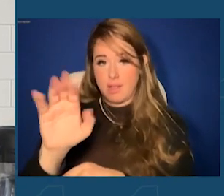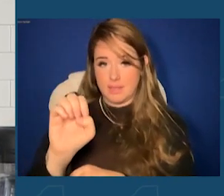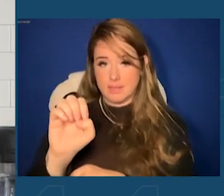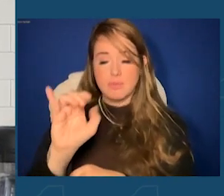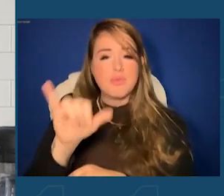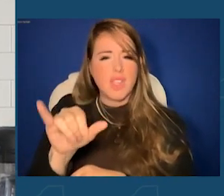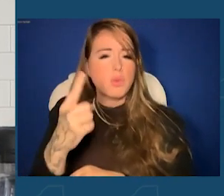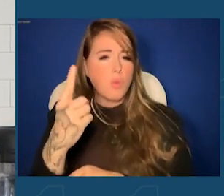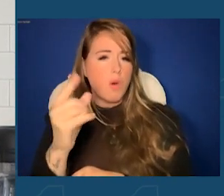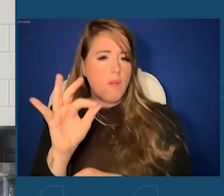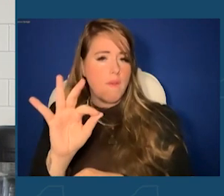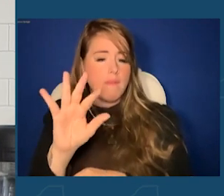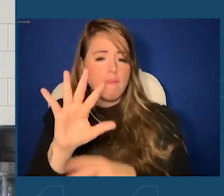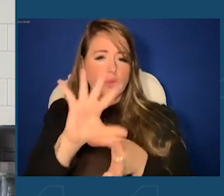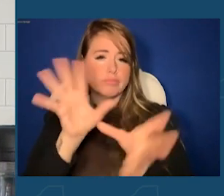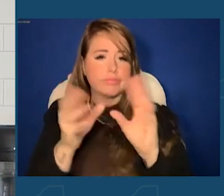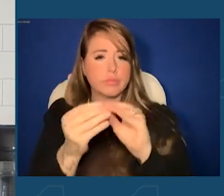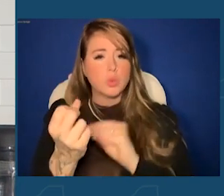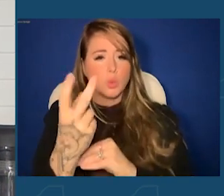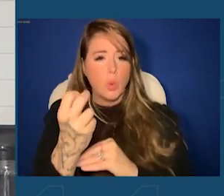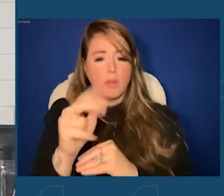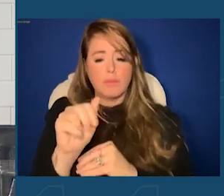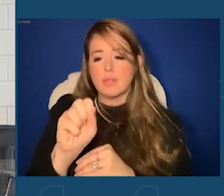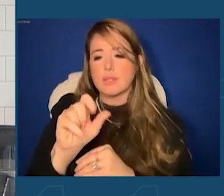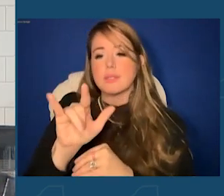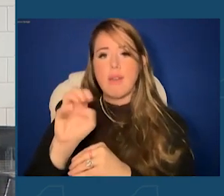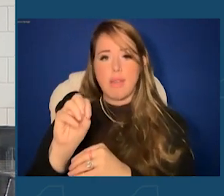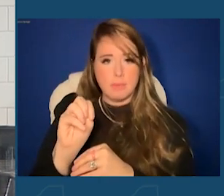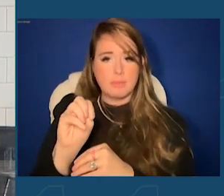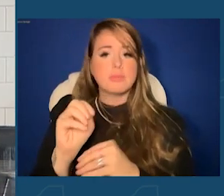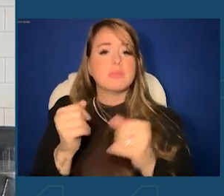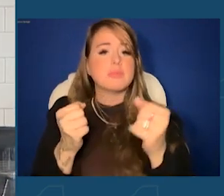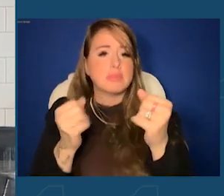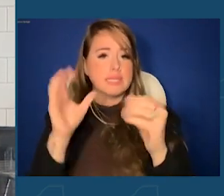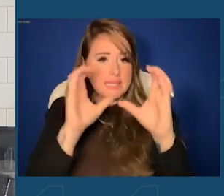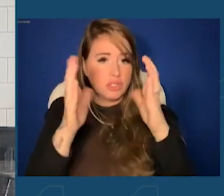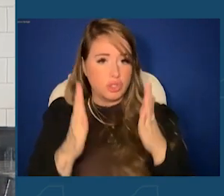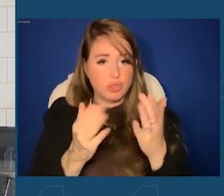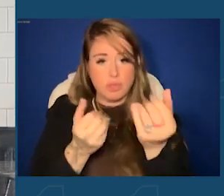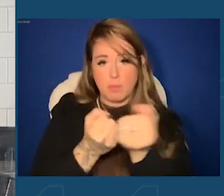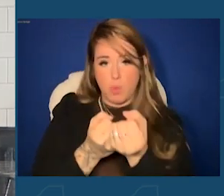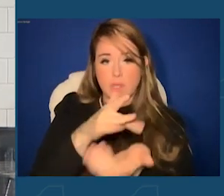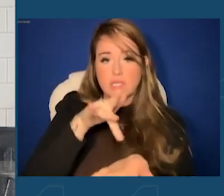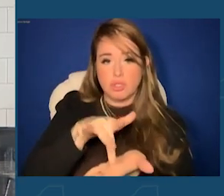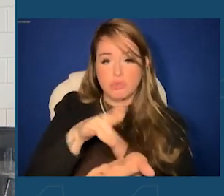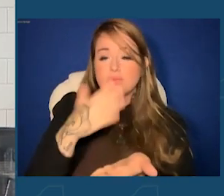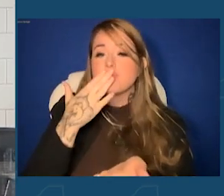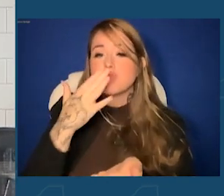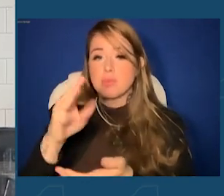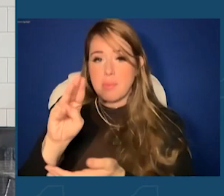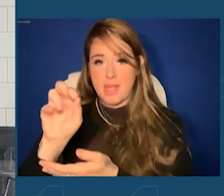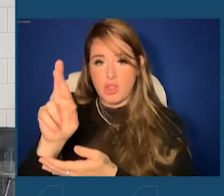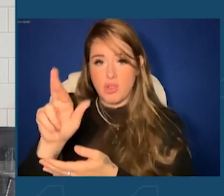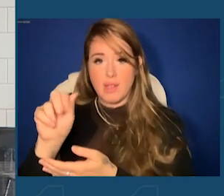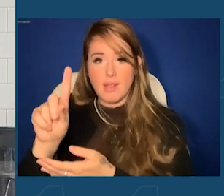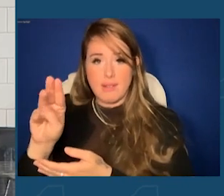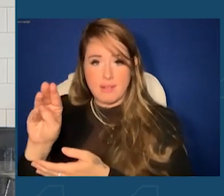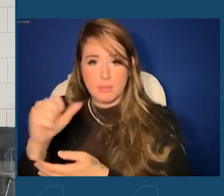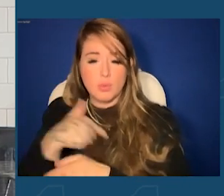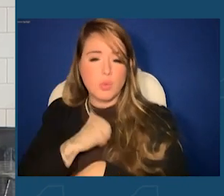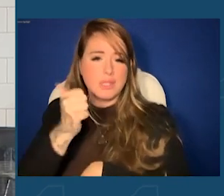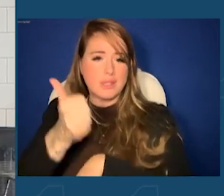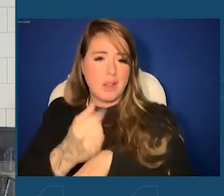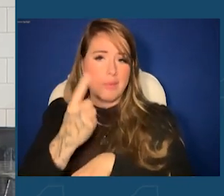of 12 asylum seeker support centers that, thanks to Mayor Adams, we had set up across the 5